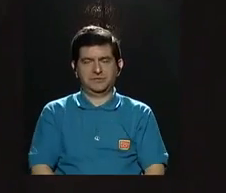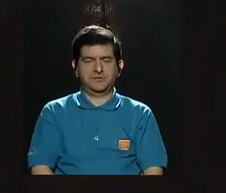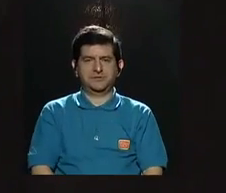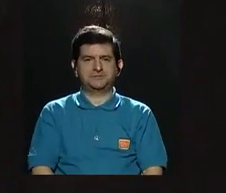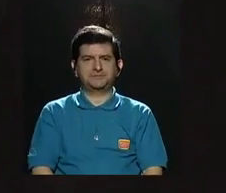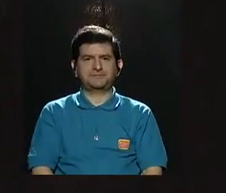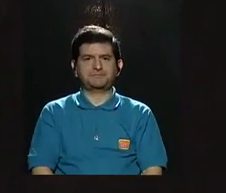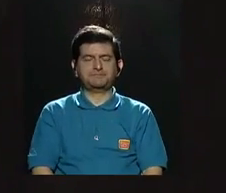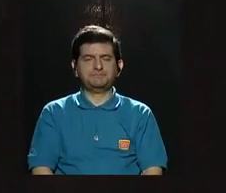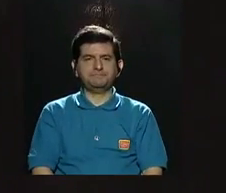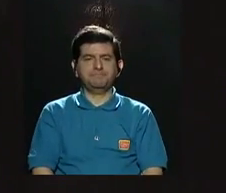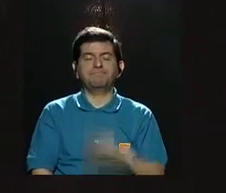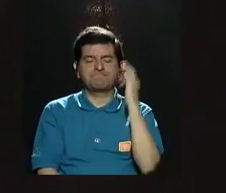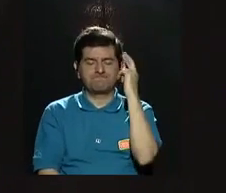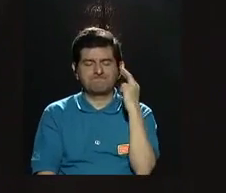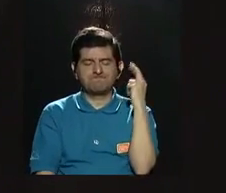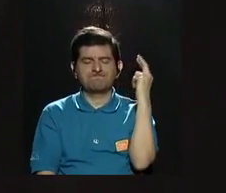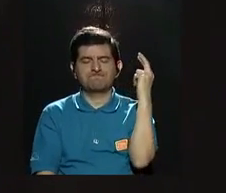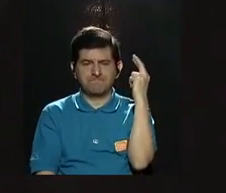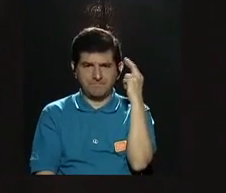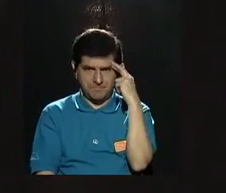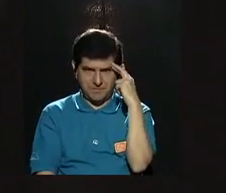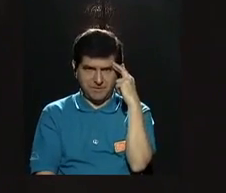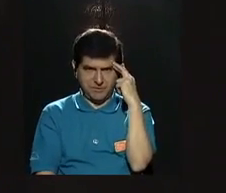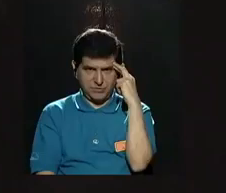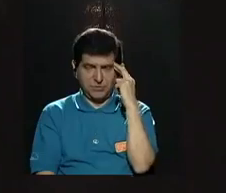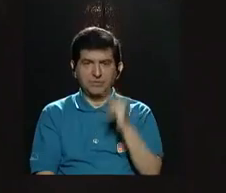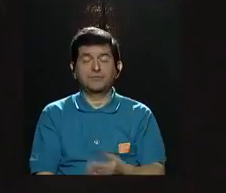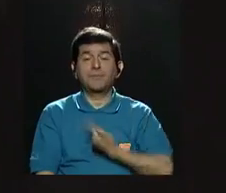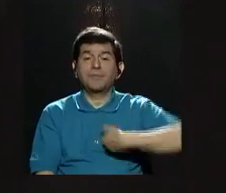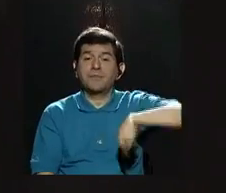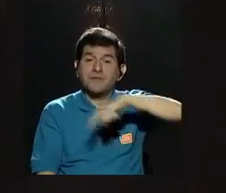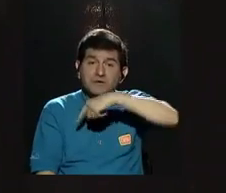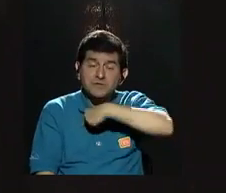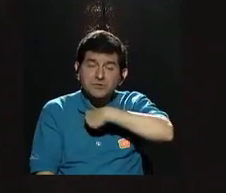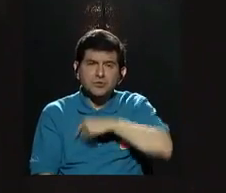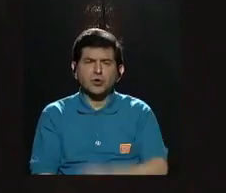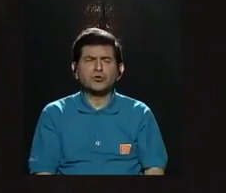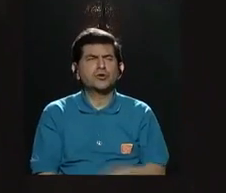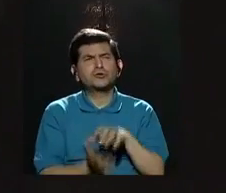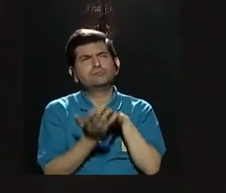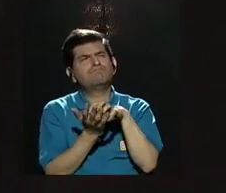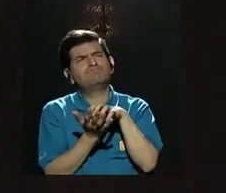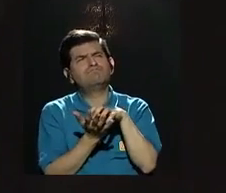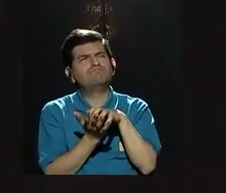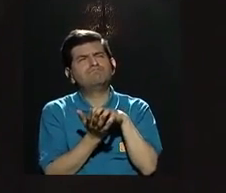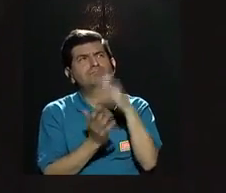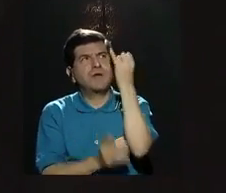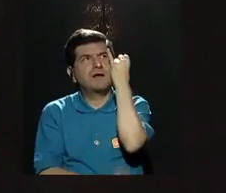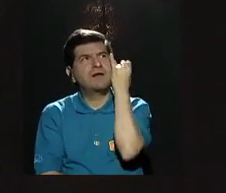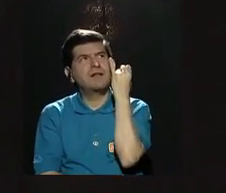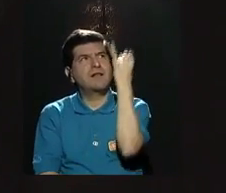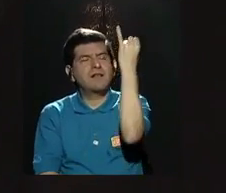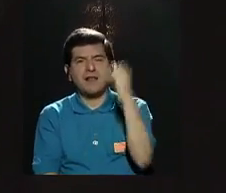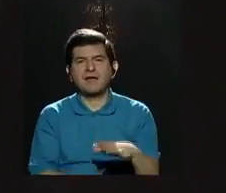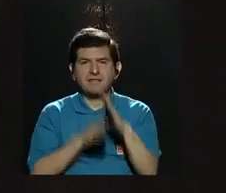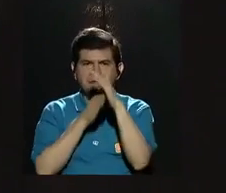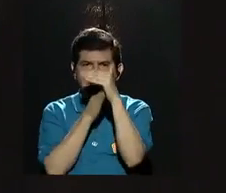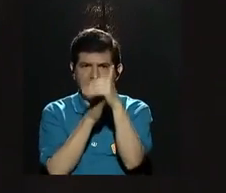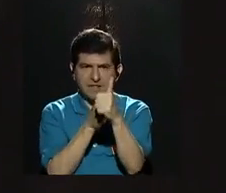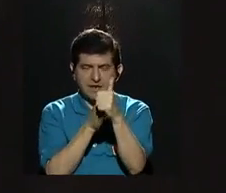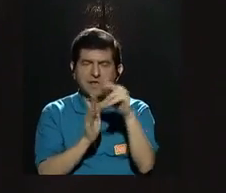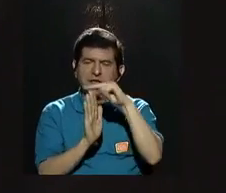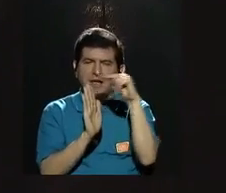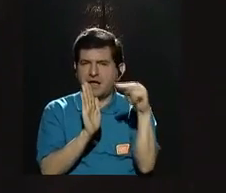Therefore, we contest normative notions of leadership. normative notions